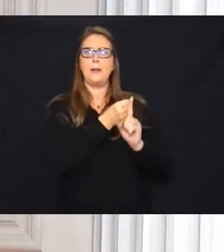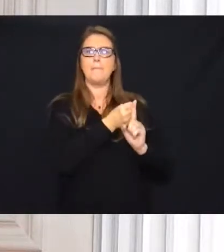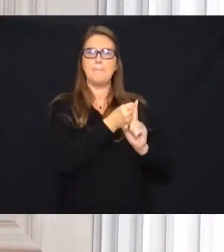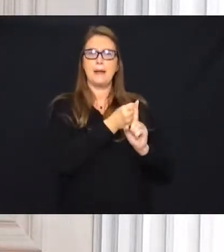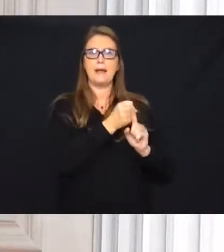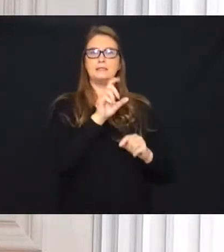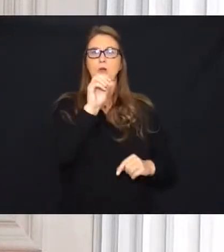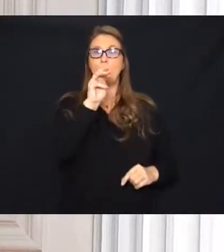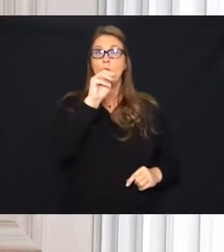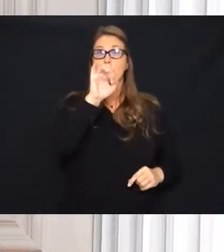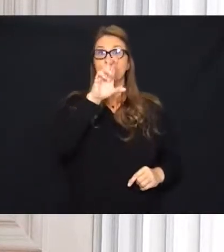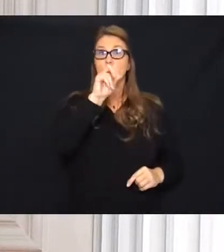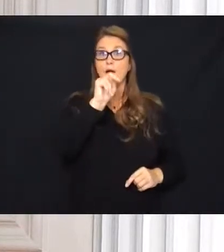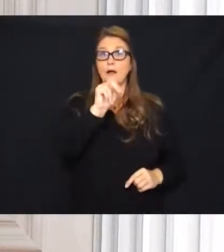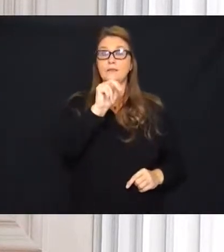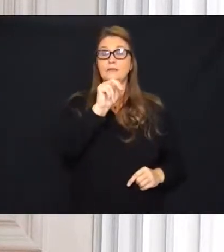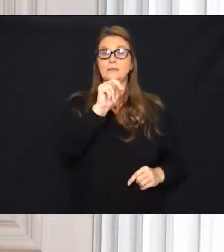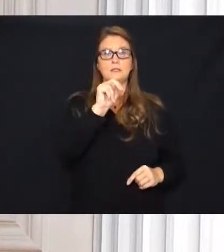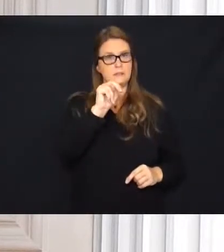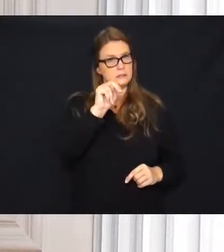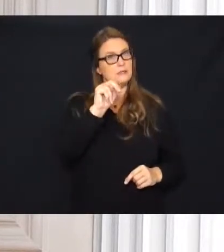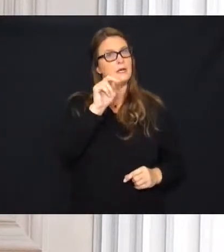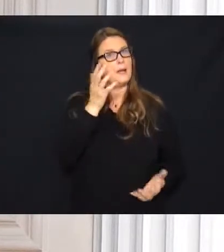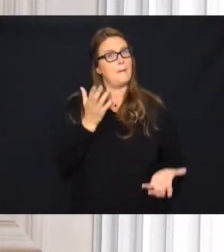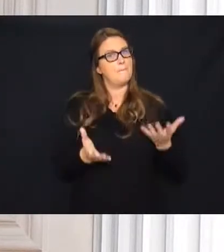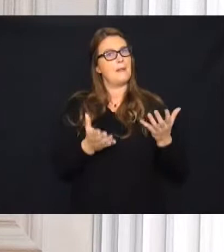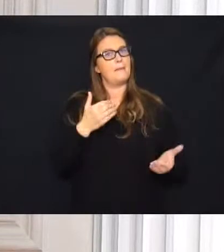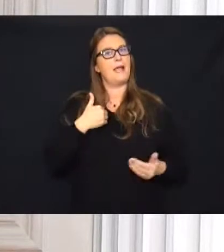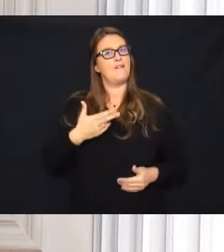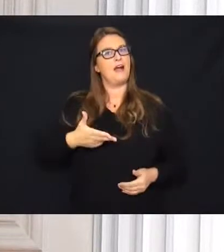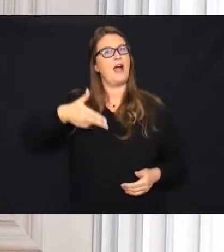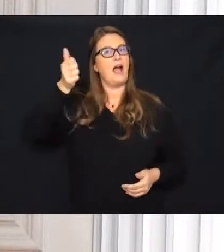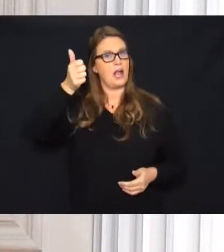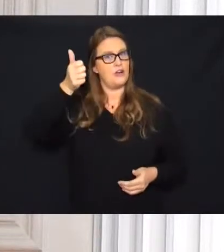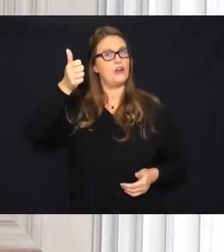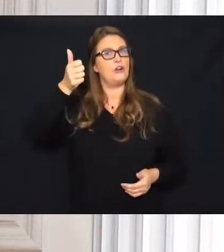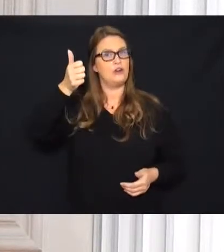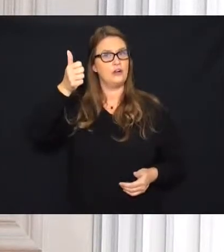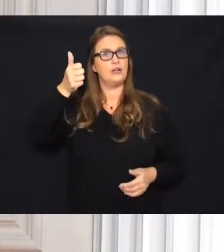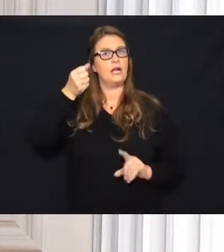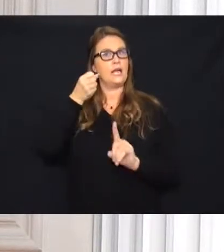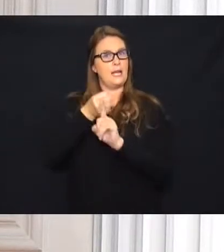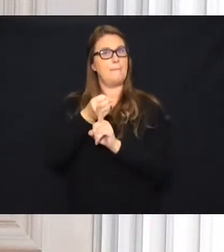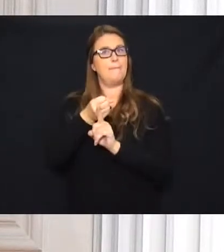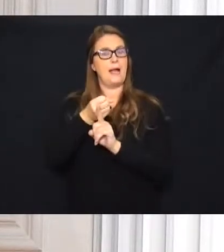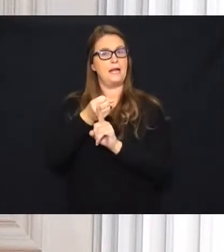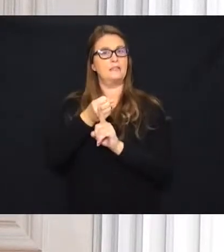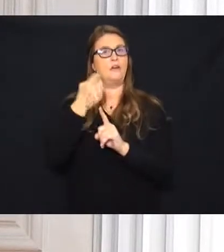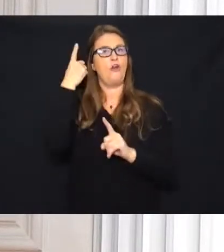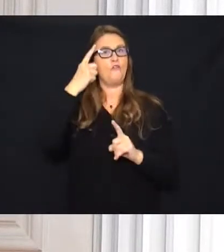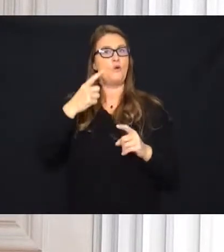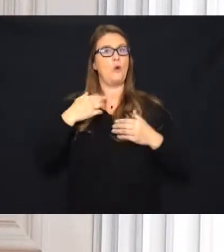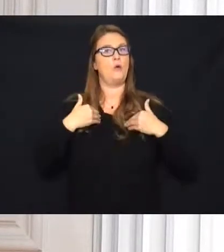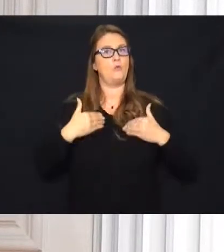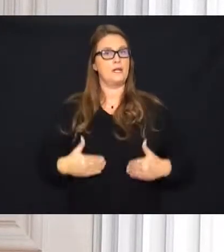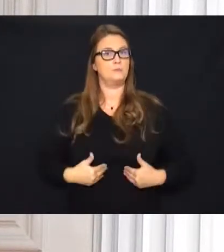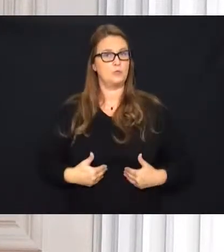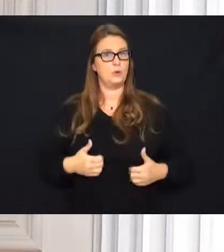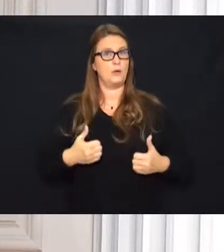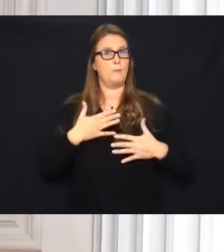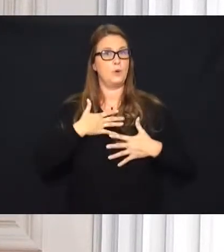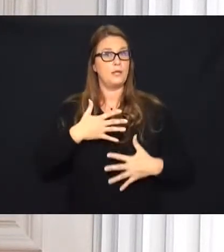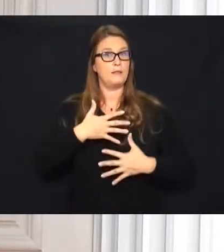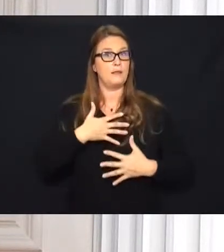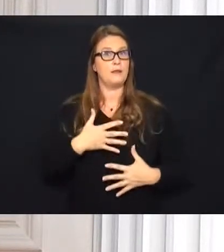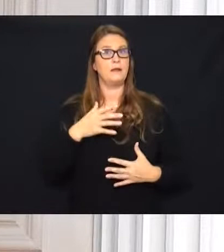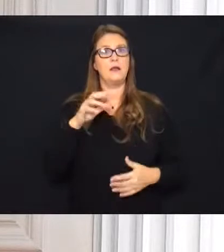or others. We believe Omicron might have a higher predilection for upper airways. And so children with